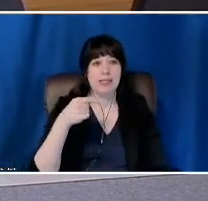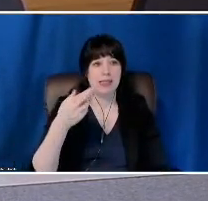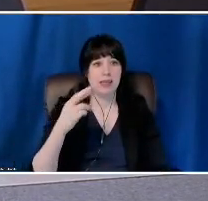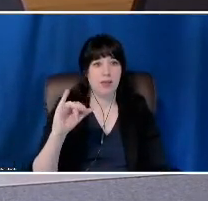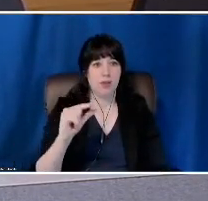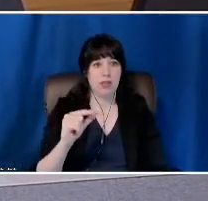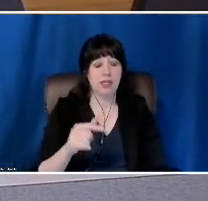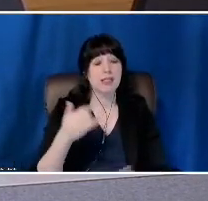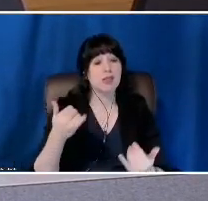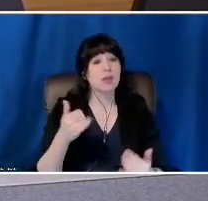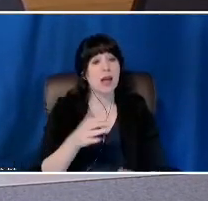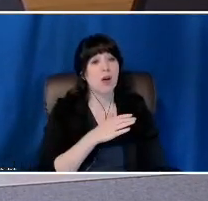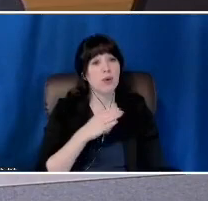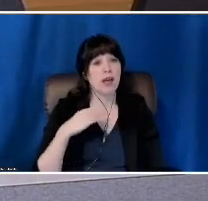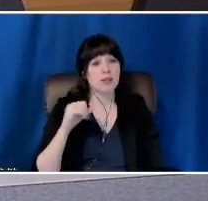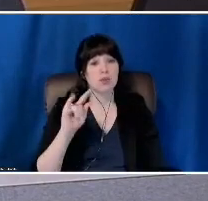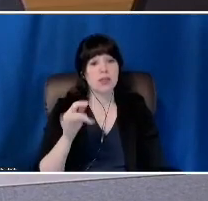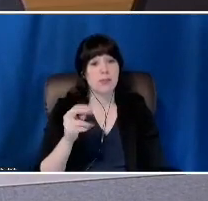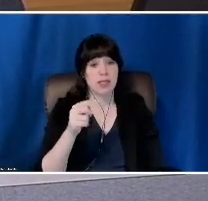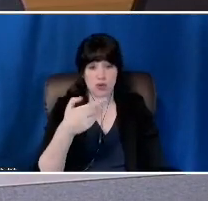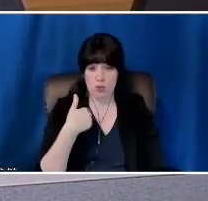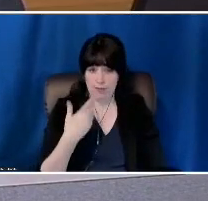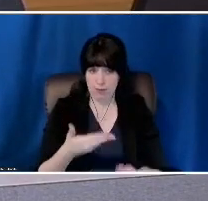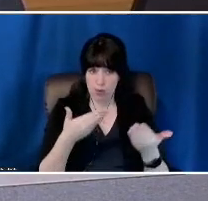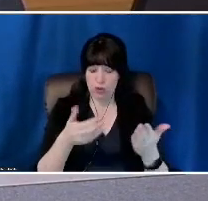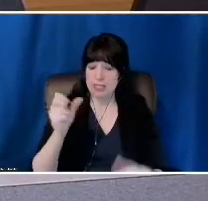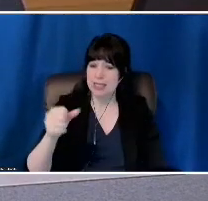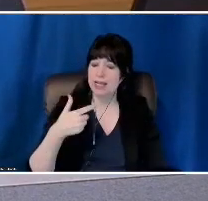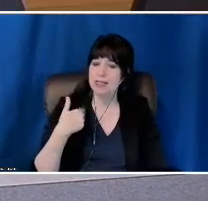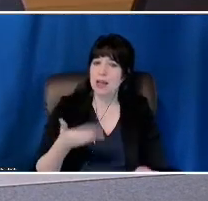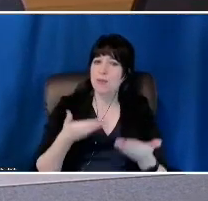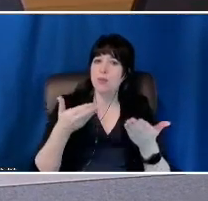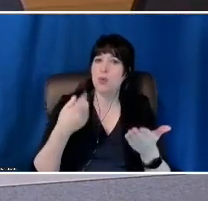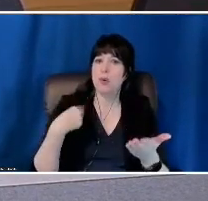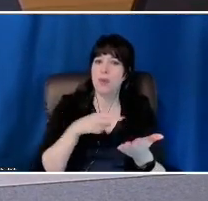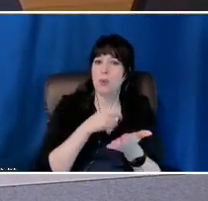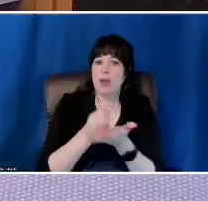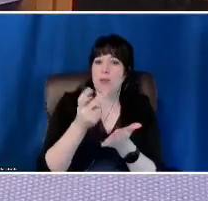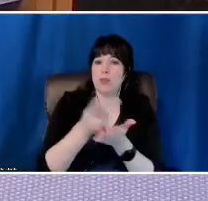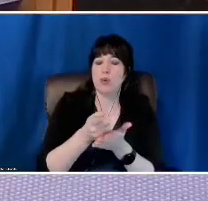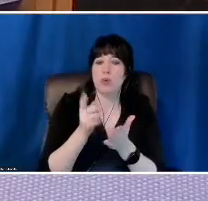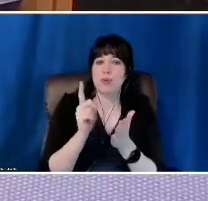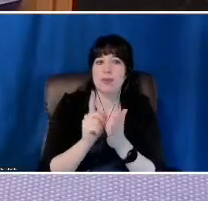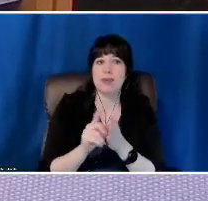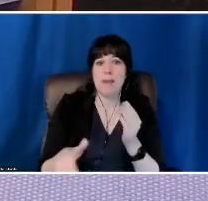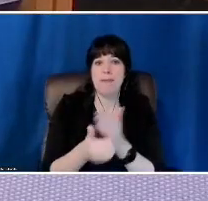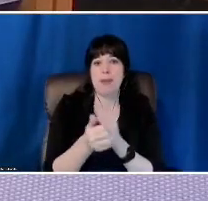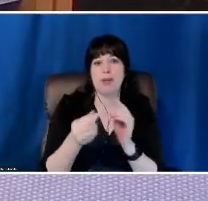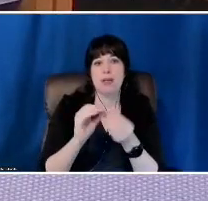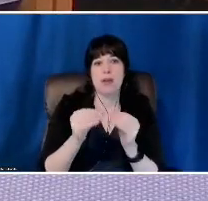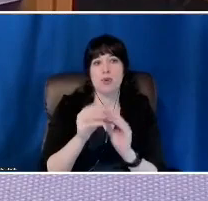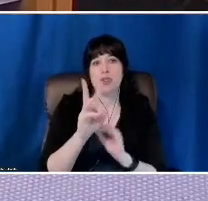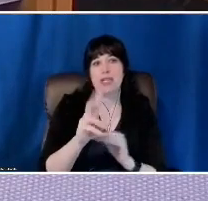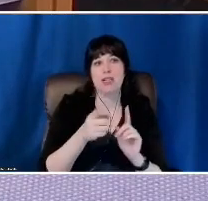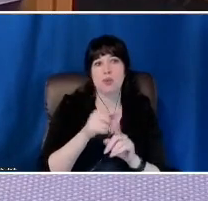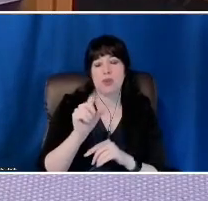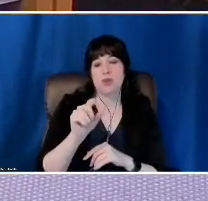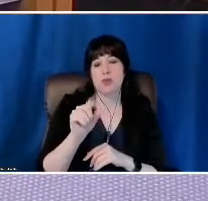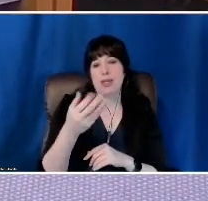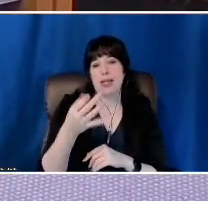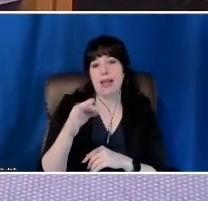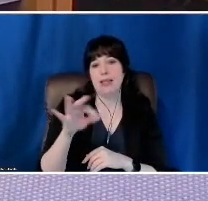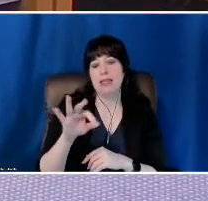Councillor Stapleton, do you have a motion? Yes, I move that we approve amendment number 6 to the 2019 annual action